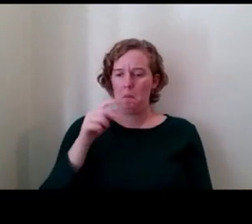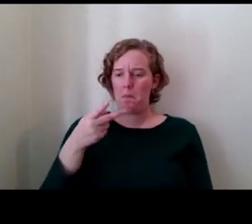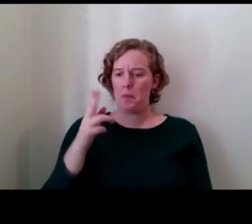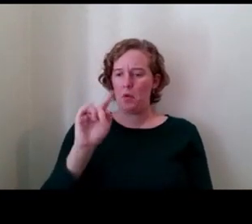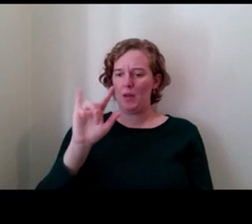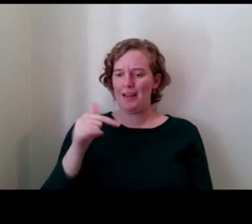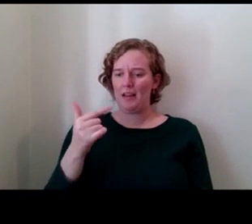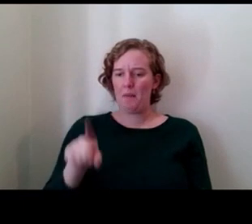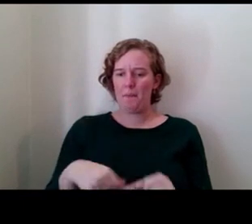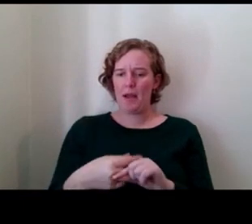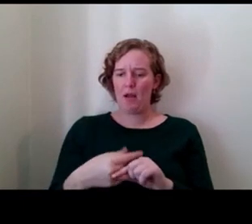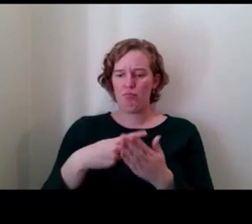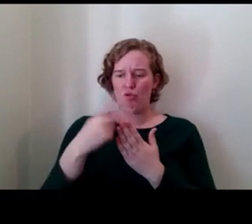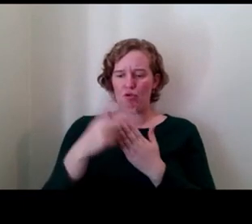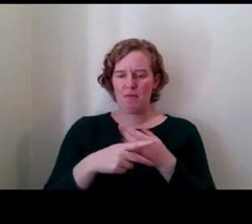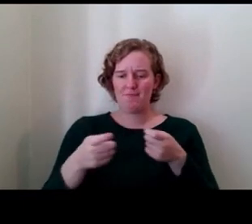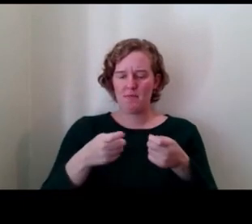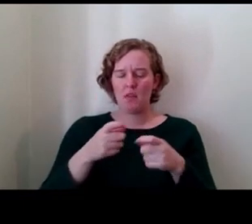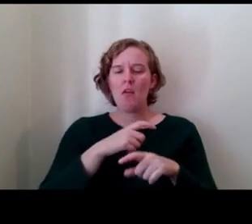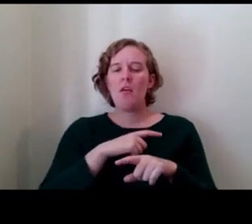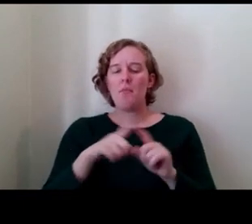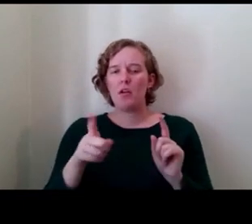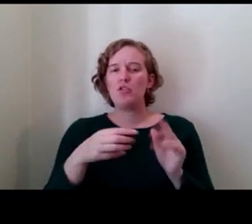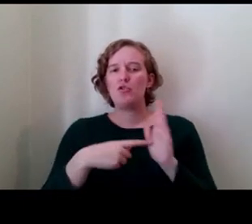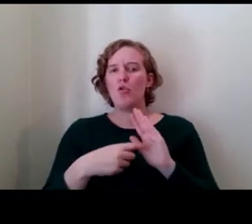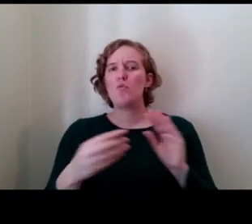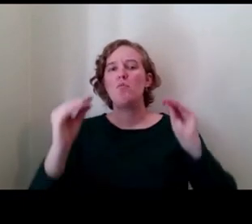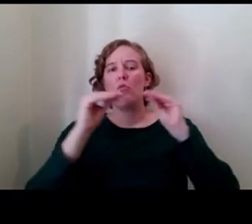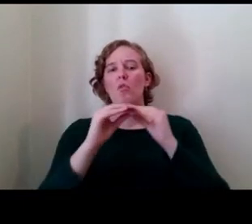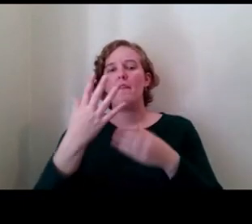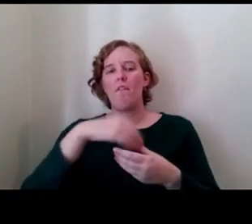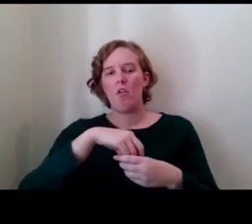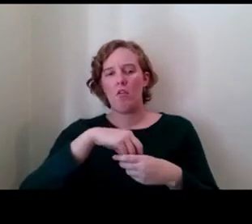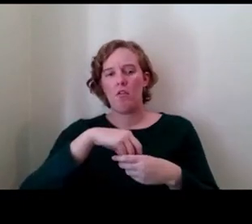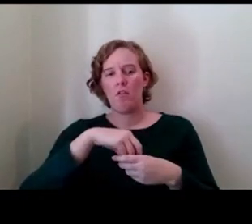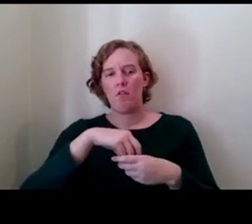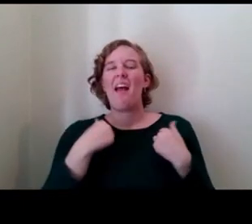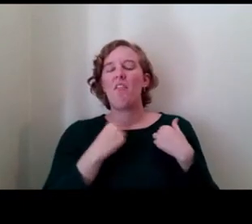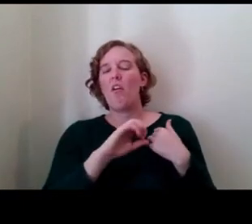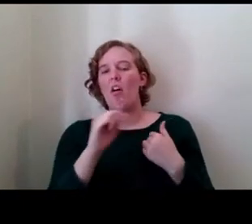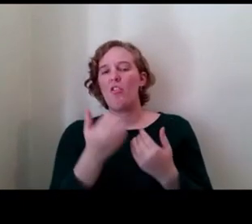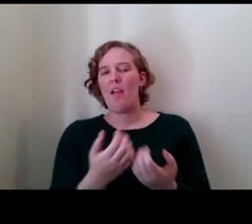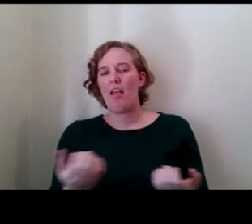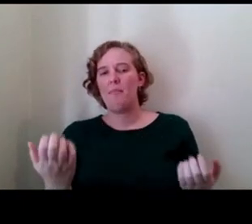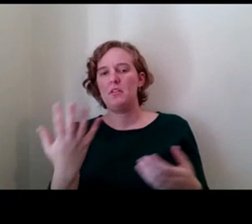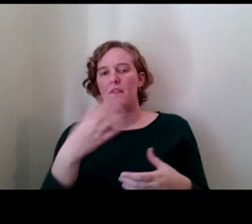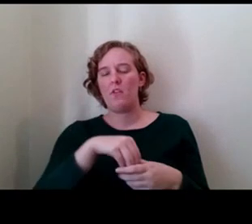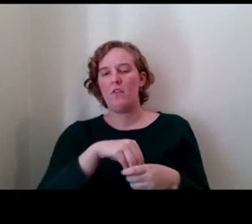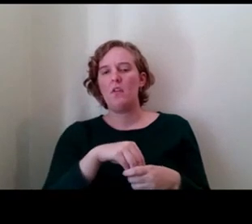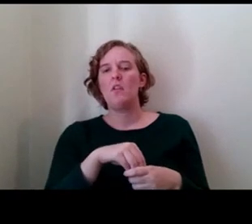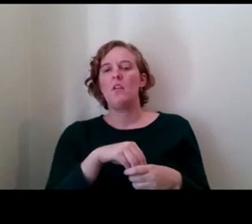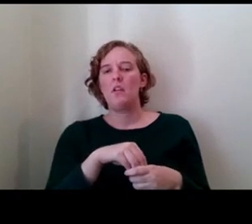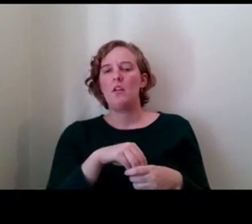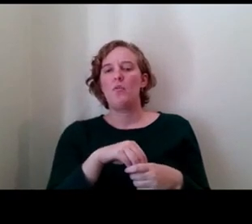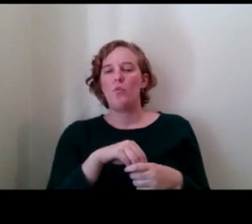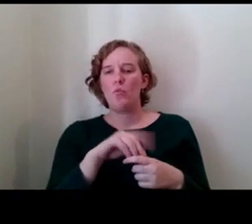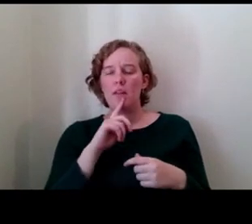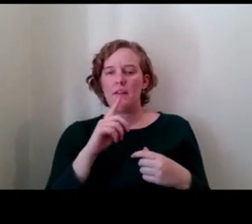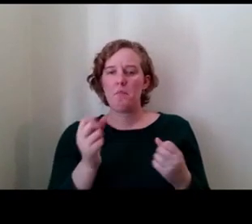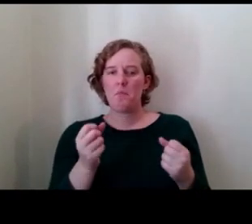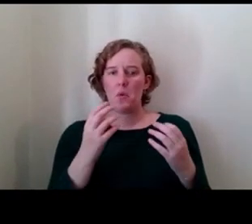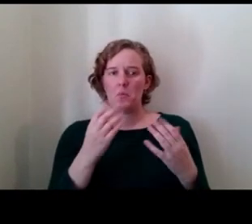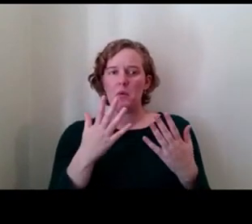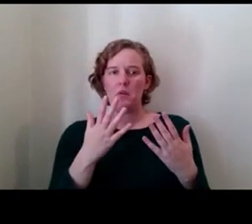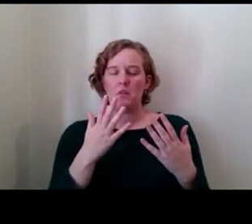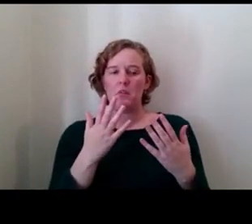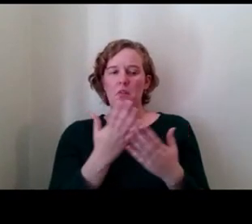through physical computing, we showed them there was much more to it than that. There are these other elements, and there, it's really a multidisciplinary